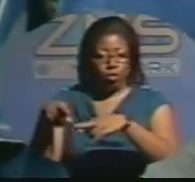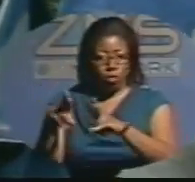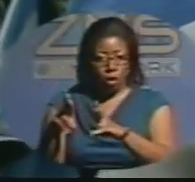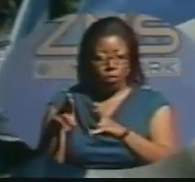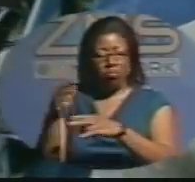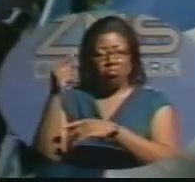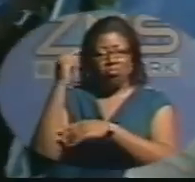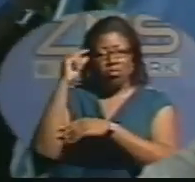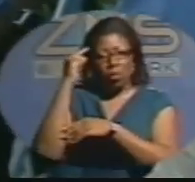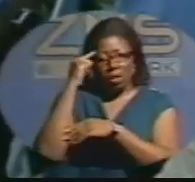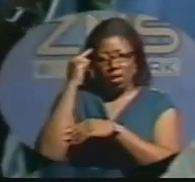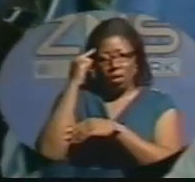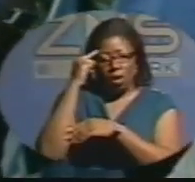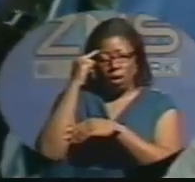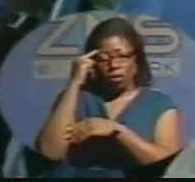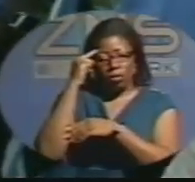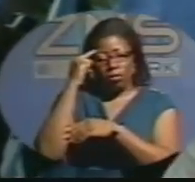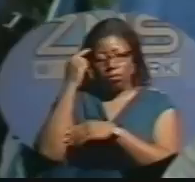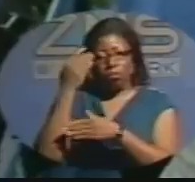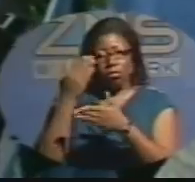we thought that we would